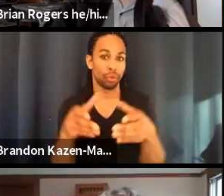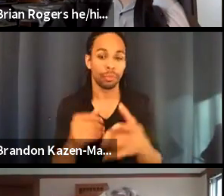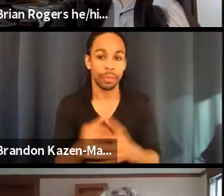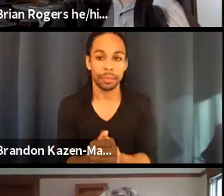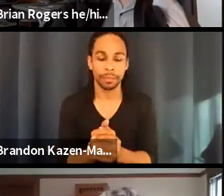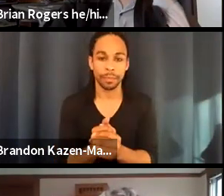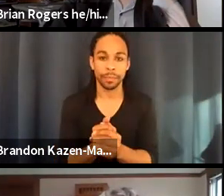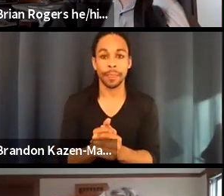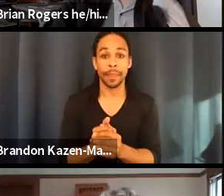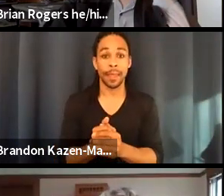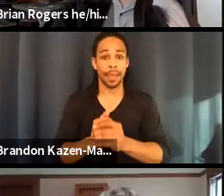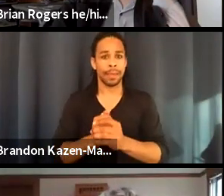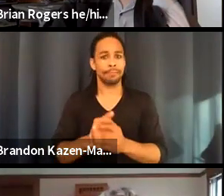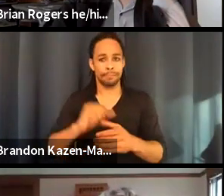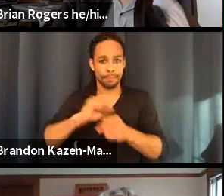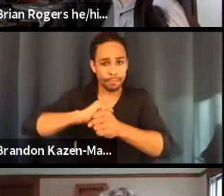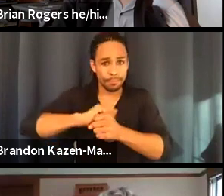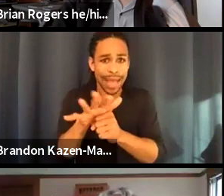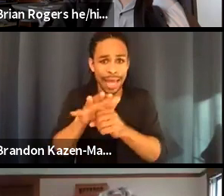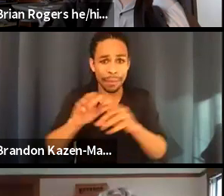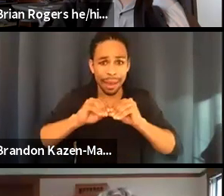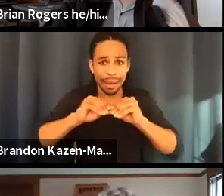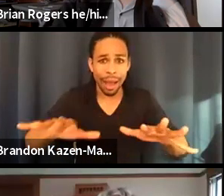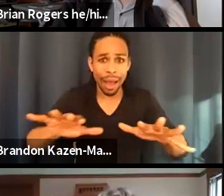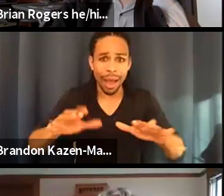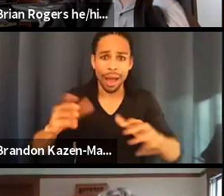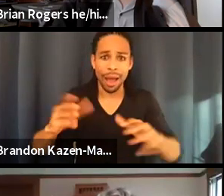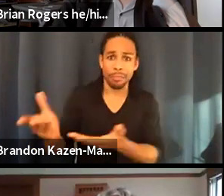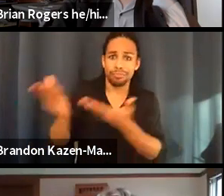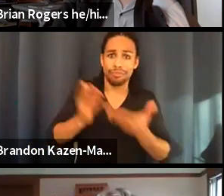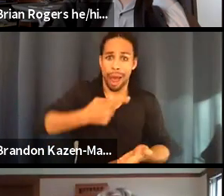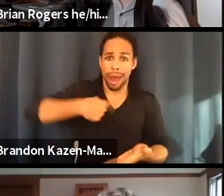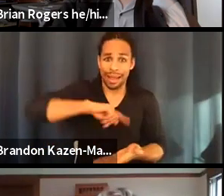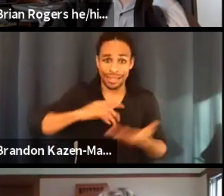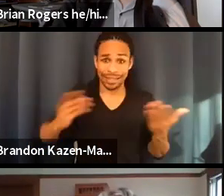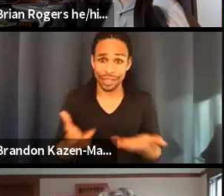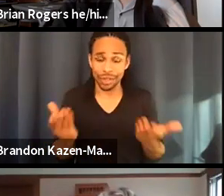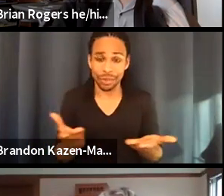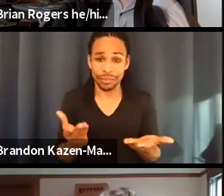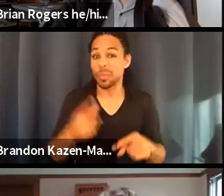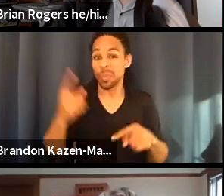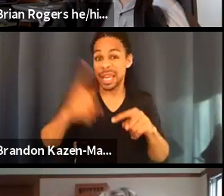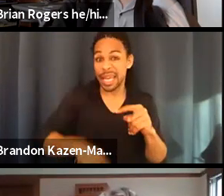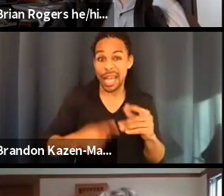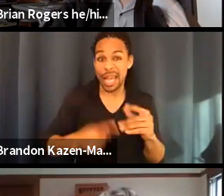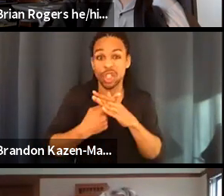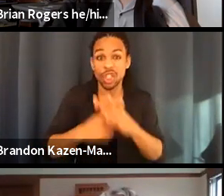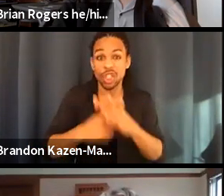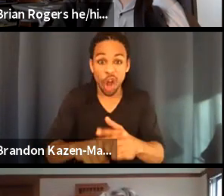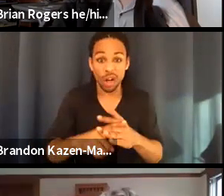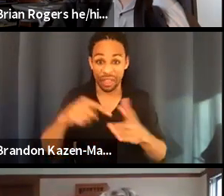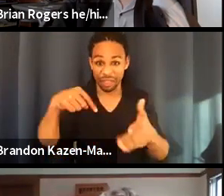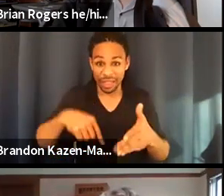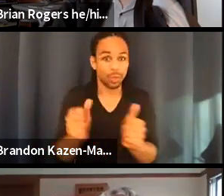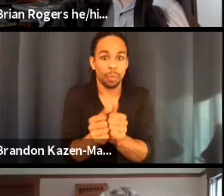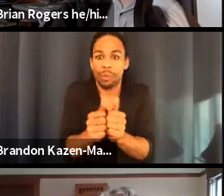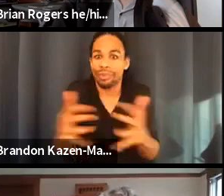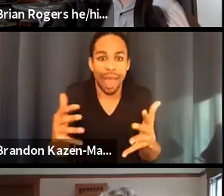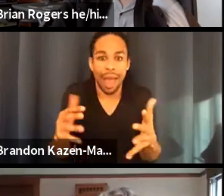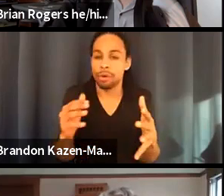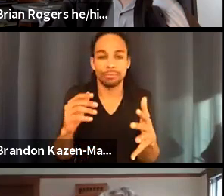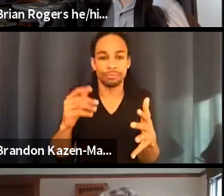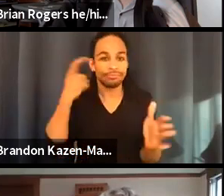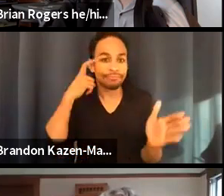Pandemic brought us here, and there's simply no way to begin without saying that. Our hearts and